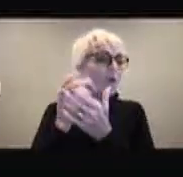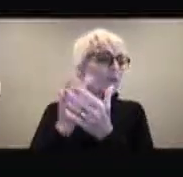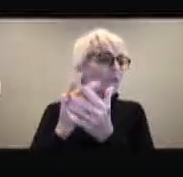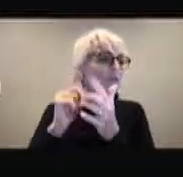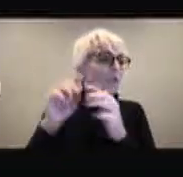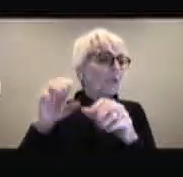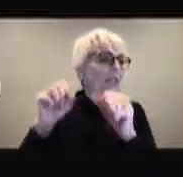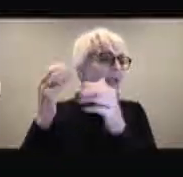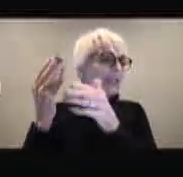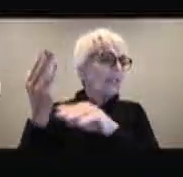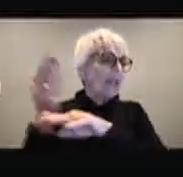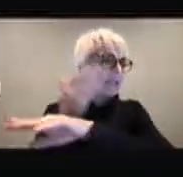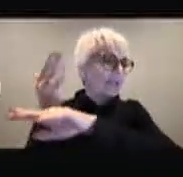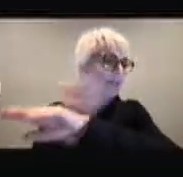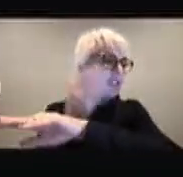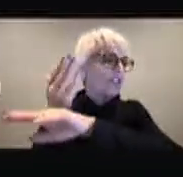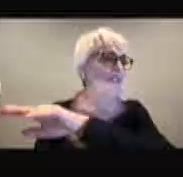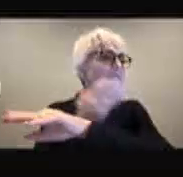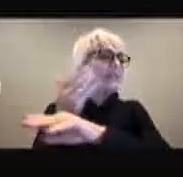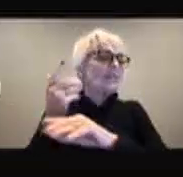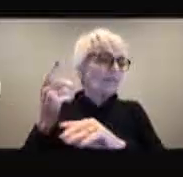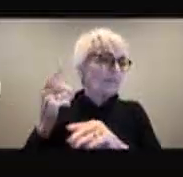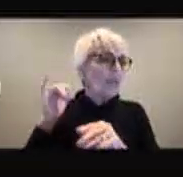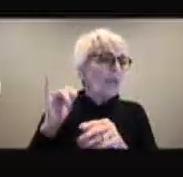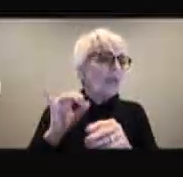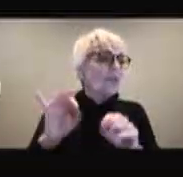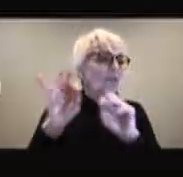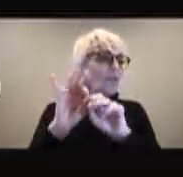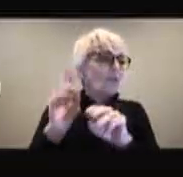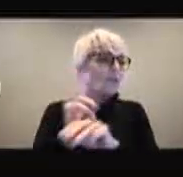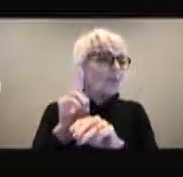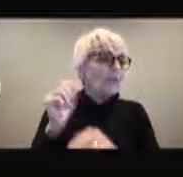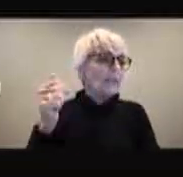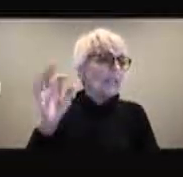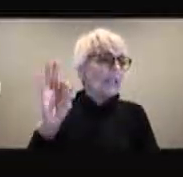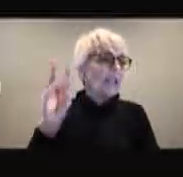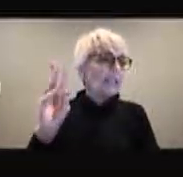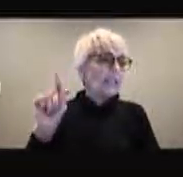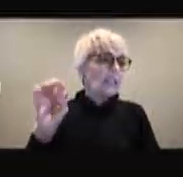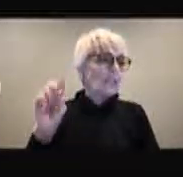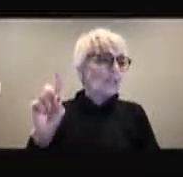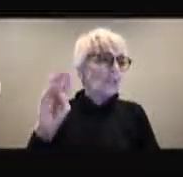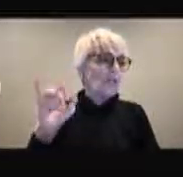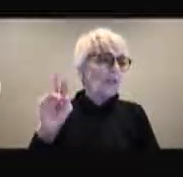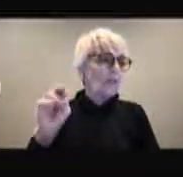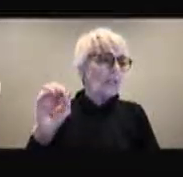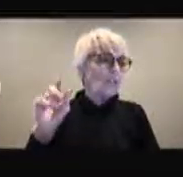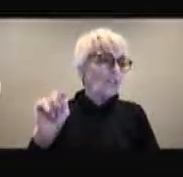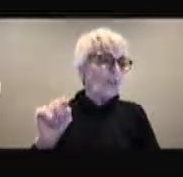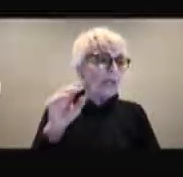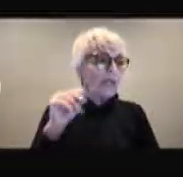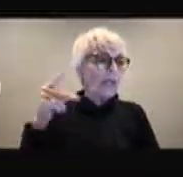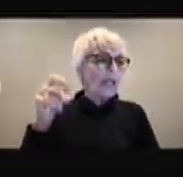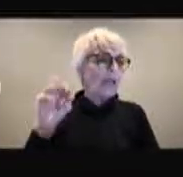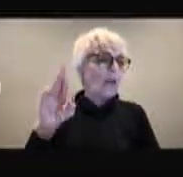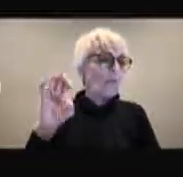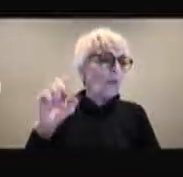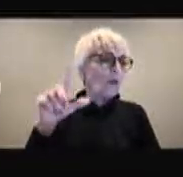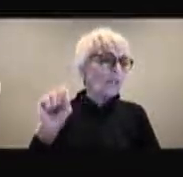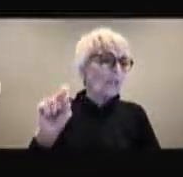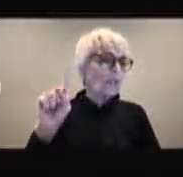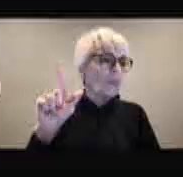use at 1096 Goodman Street, parcels 129F1 and 129J150, zoned